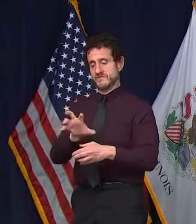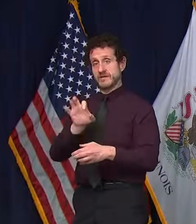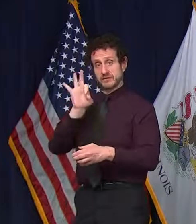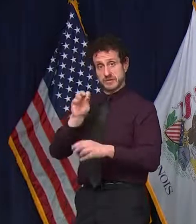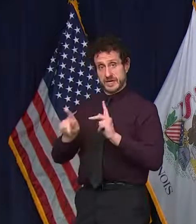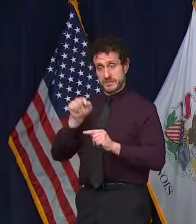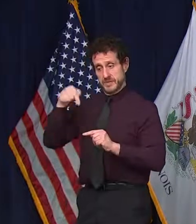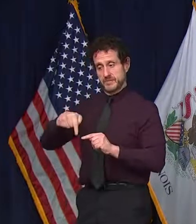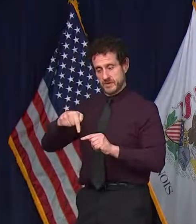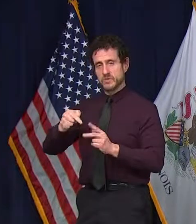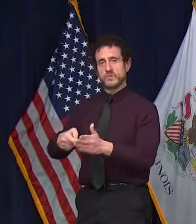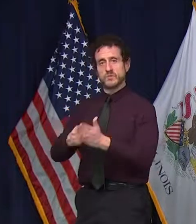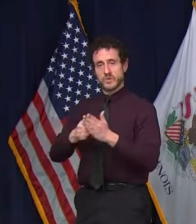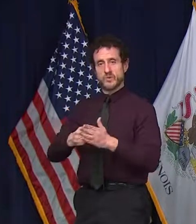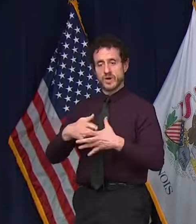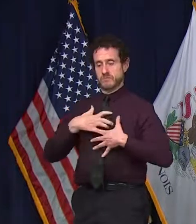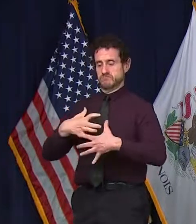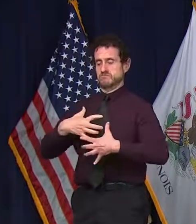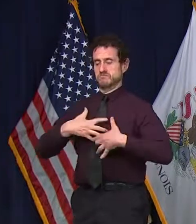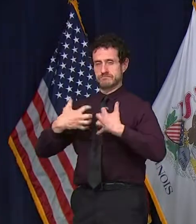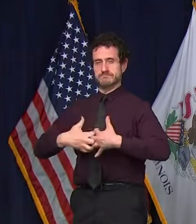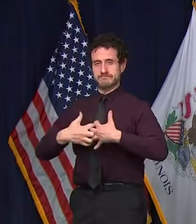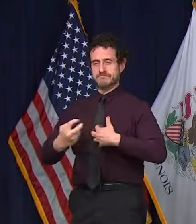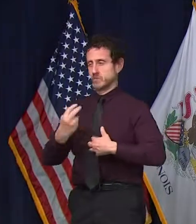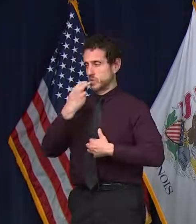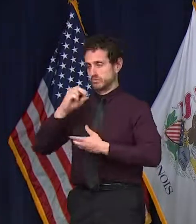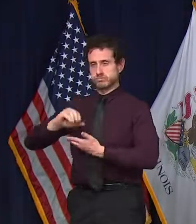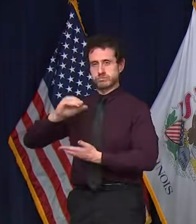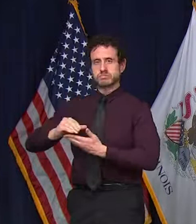on ventilators. To date,